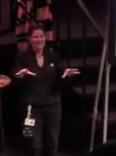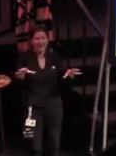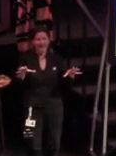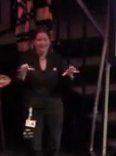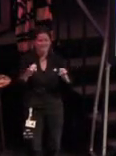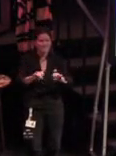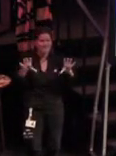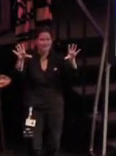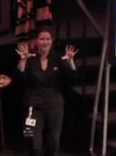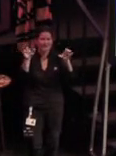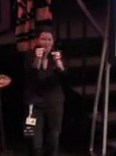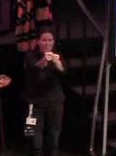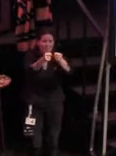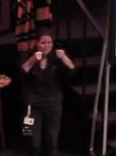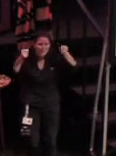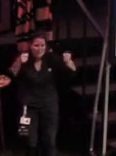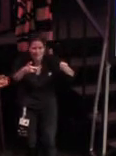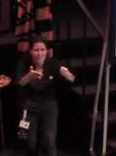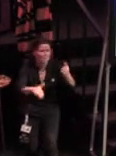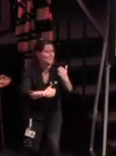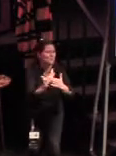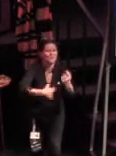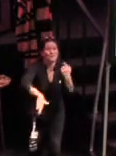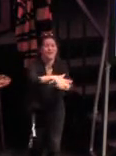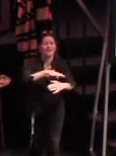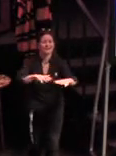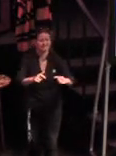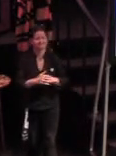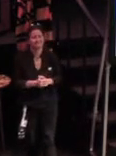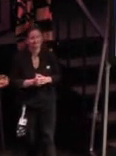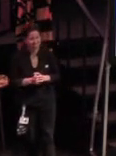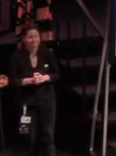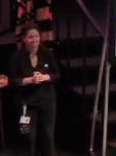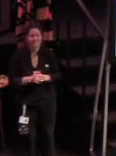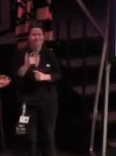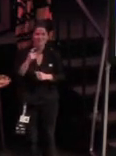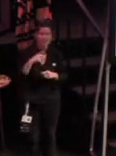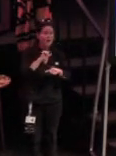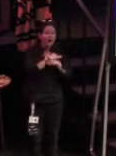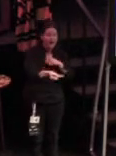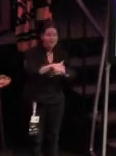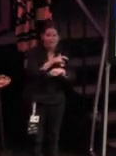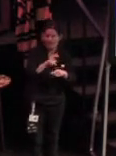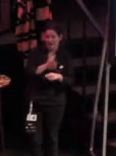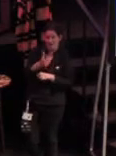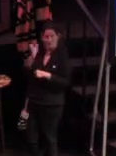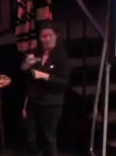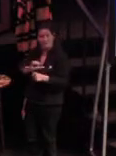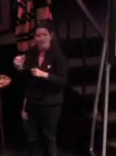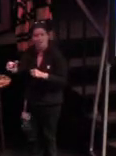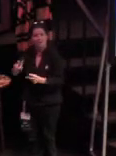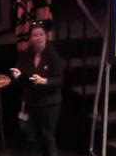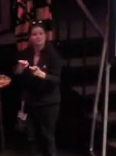So the next day or week after, whatever, I went to the second interview and I just gushed at them and was